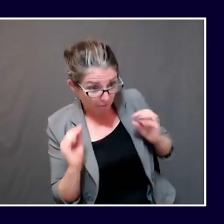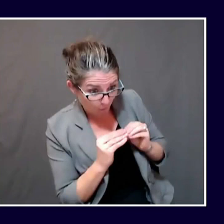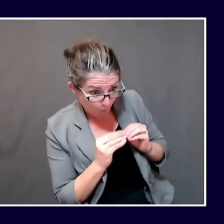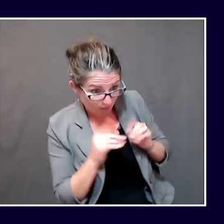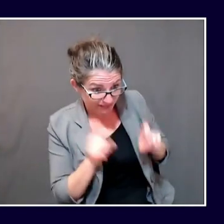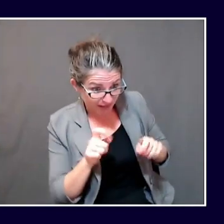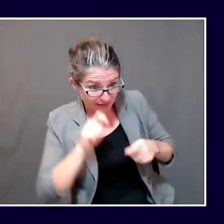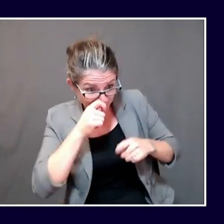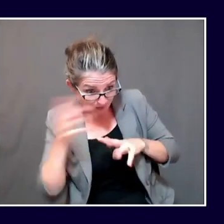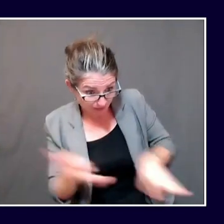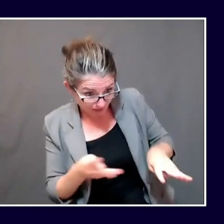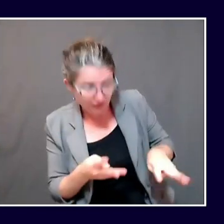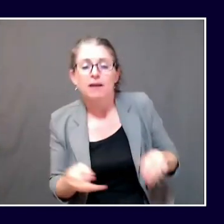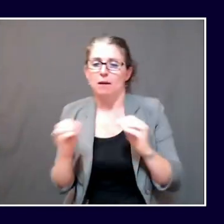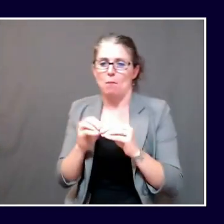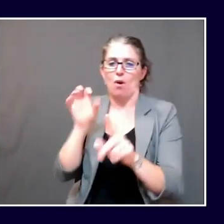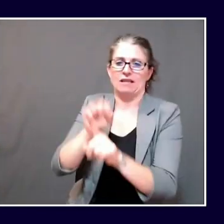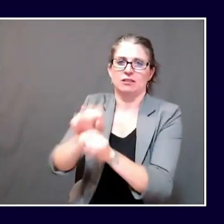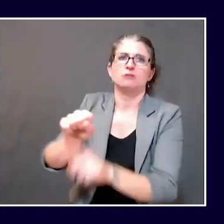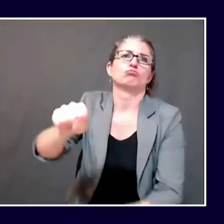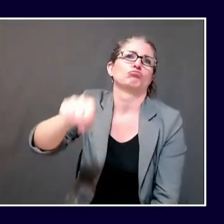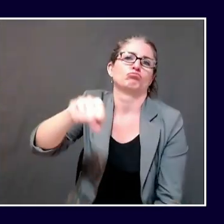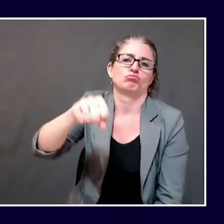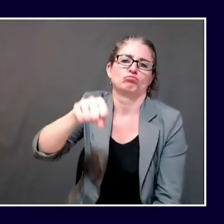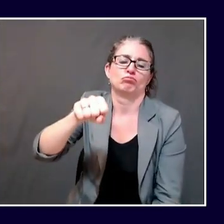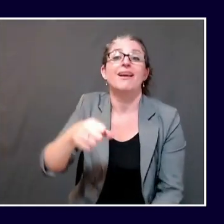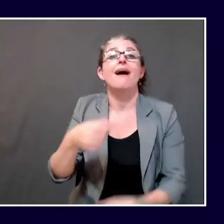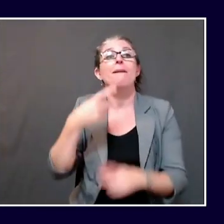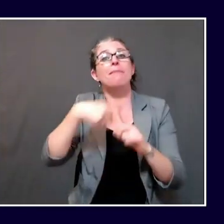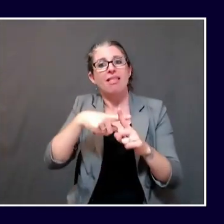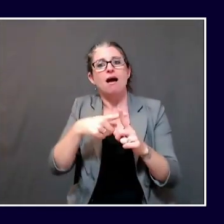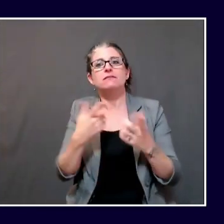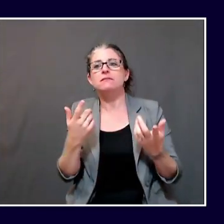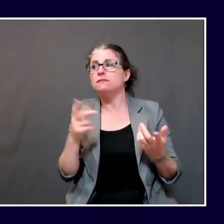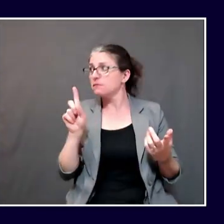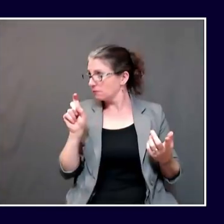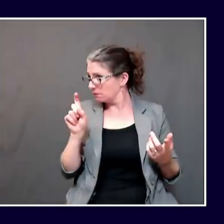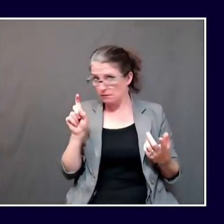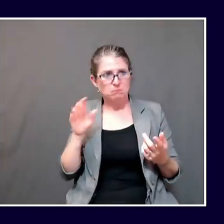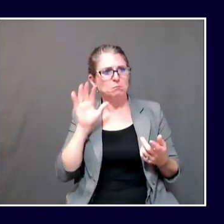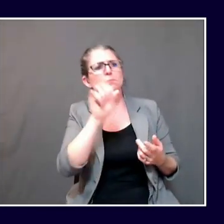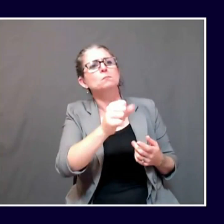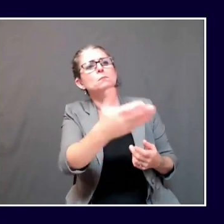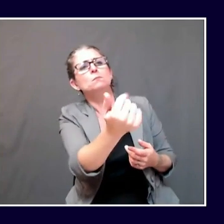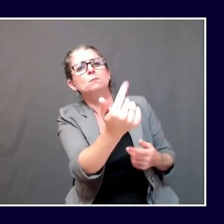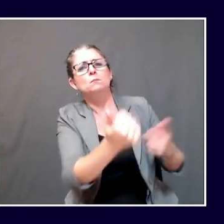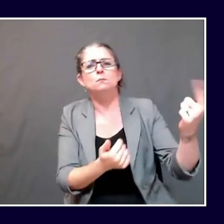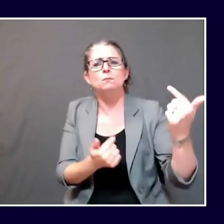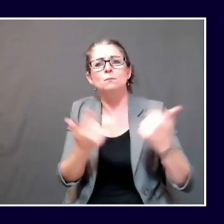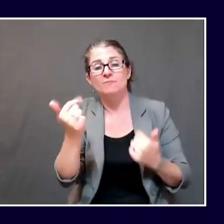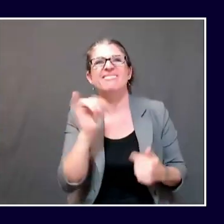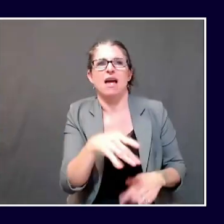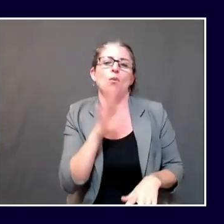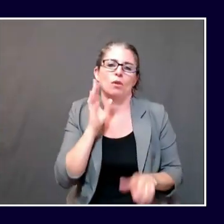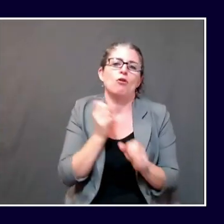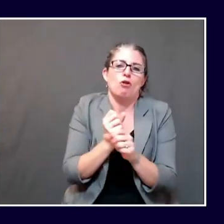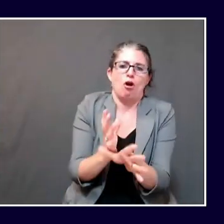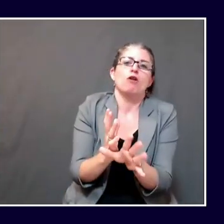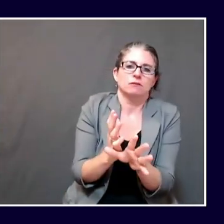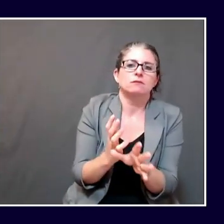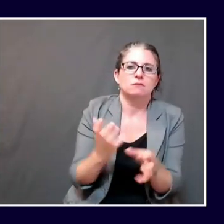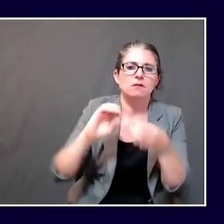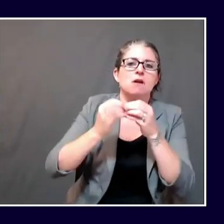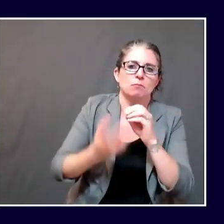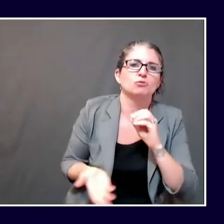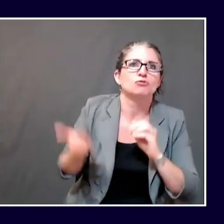them, what this tells us is what we suspected all along, which is that the virus is in every part of the